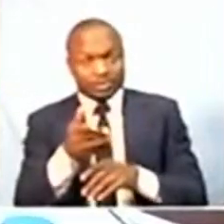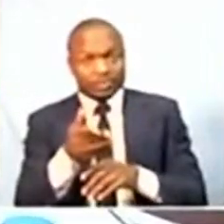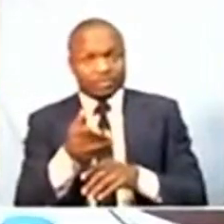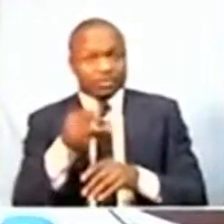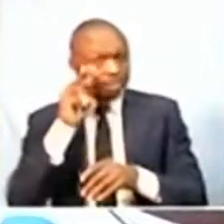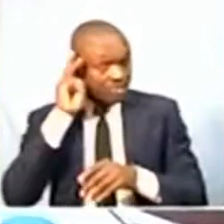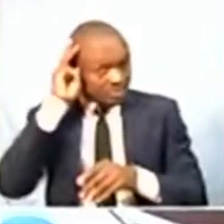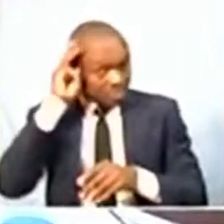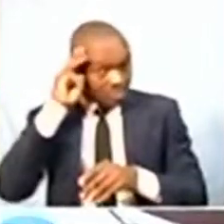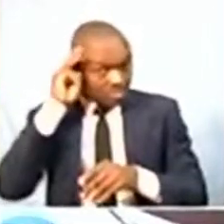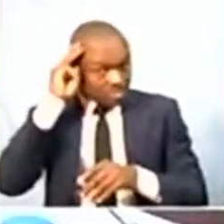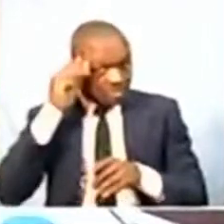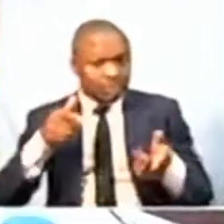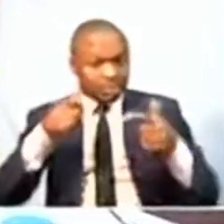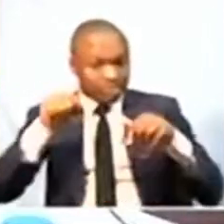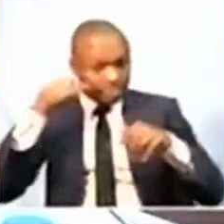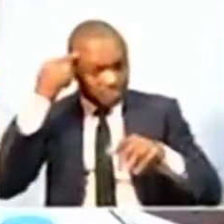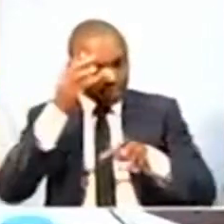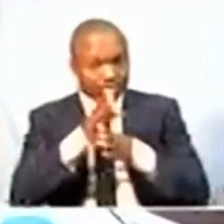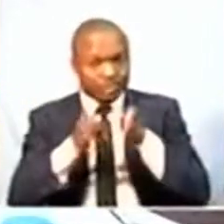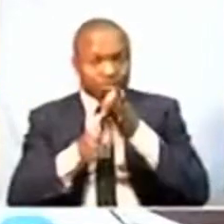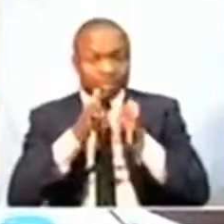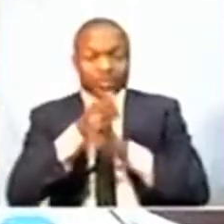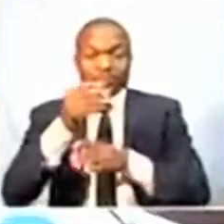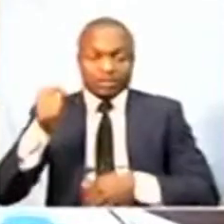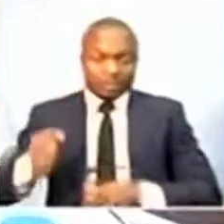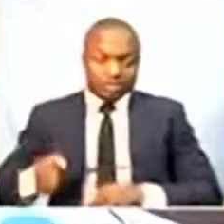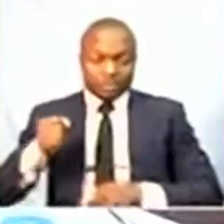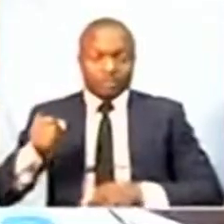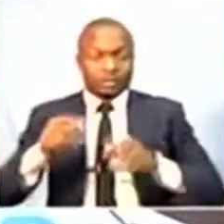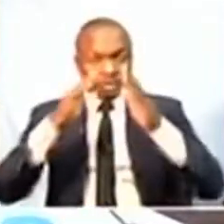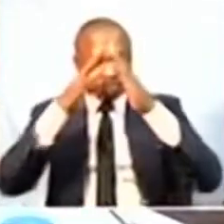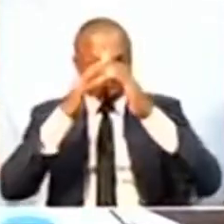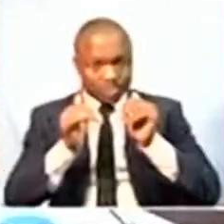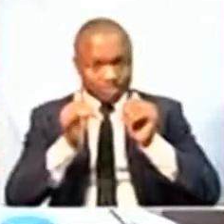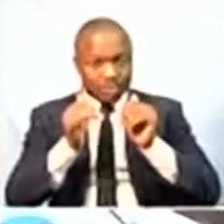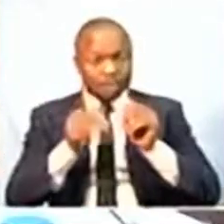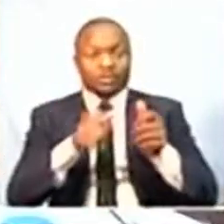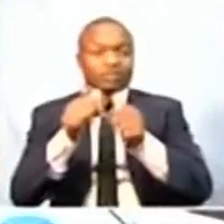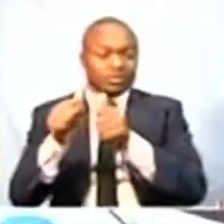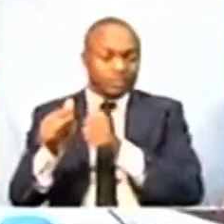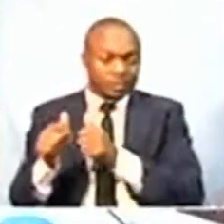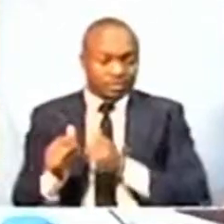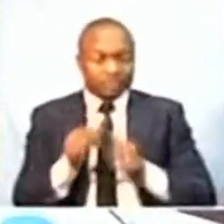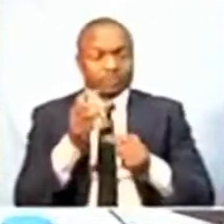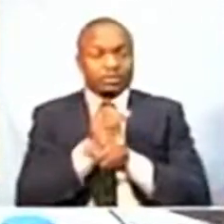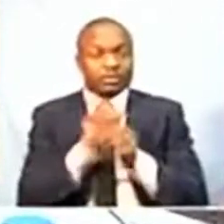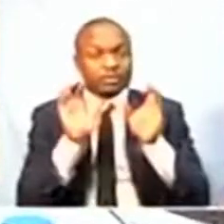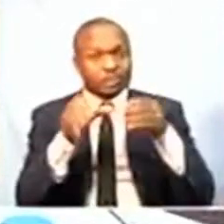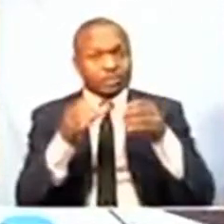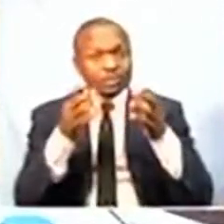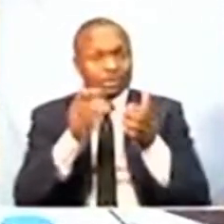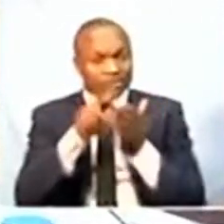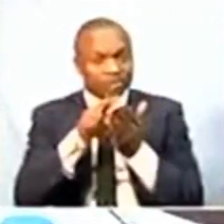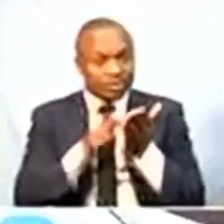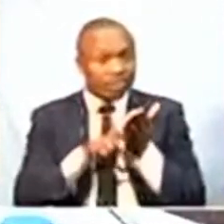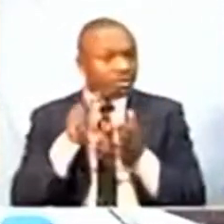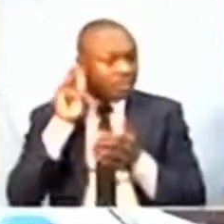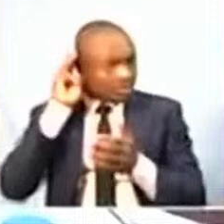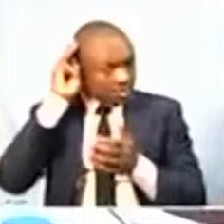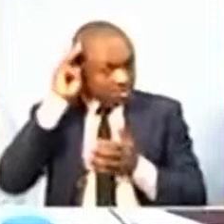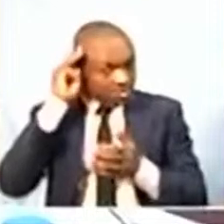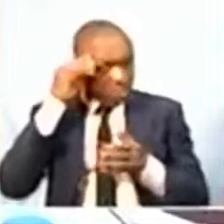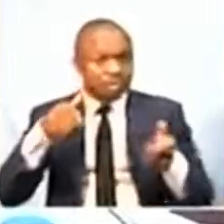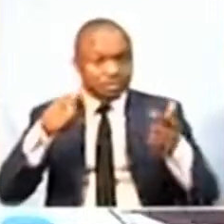Development for construction of Chief's Palace and insurance. Action taken, Chair. Council wishes to report that the Ministry of Local